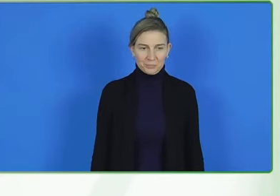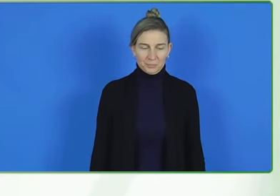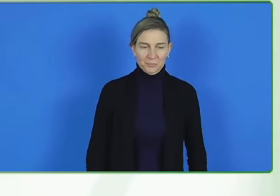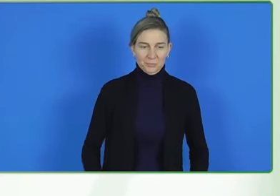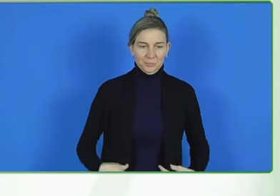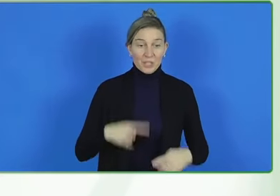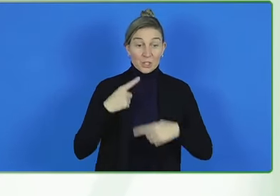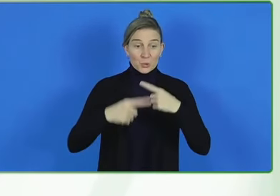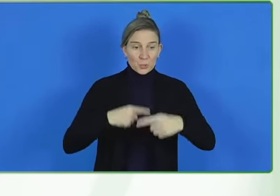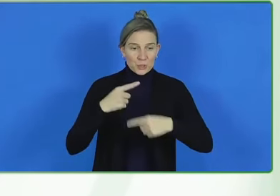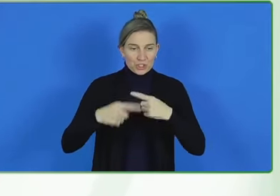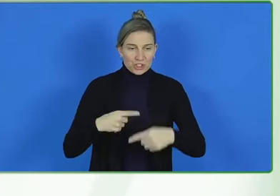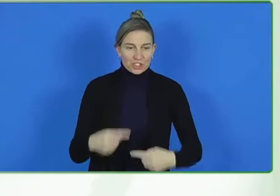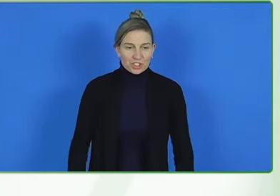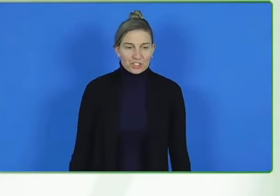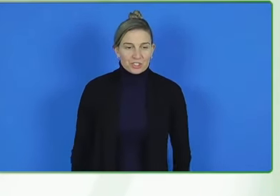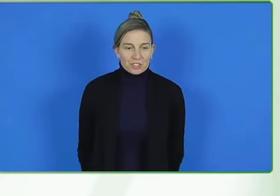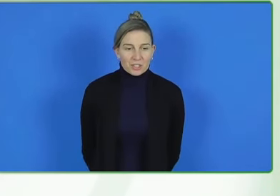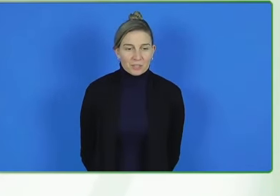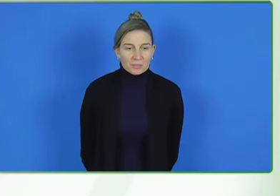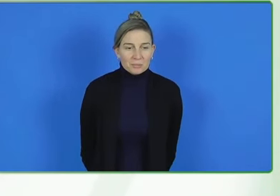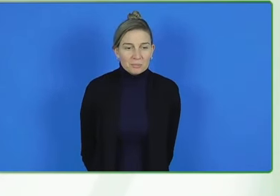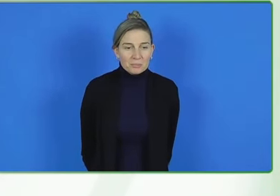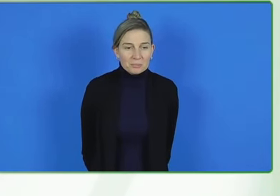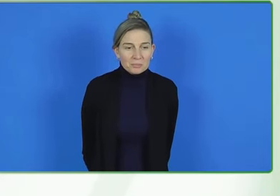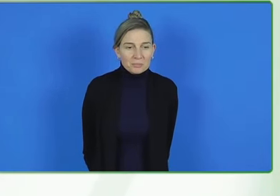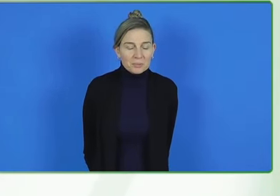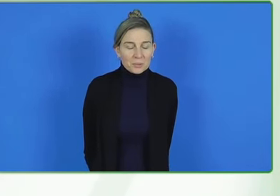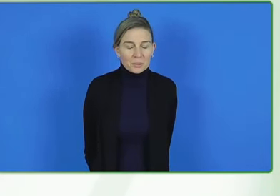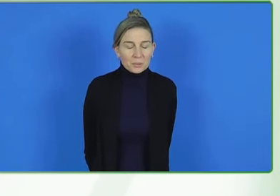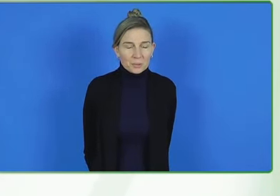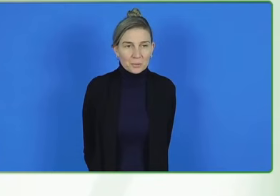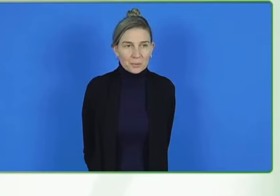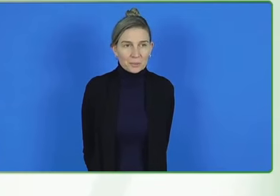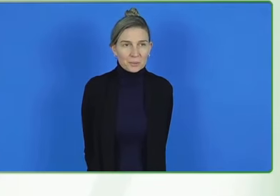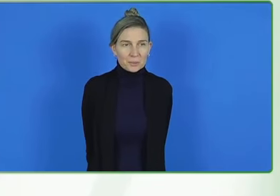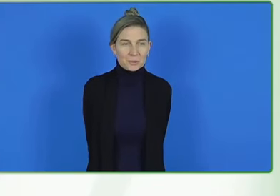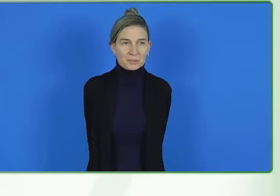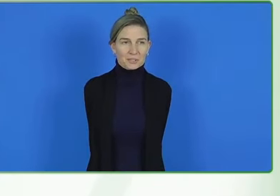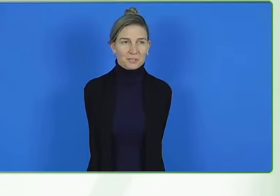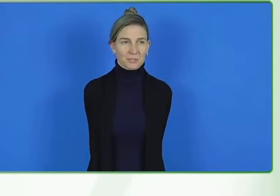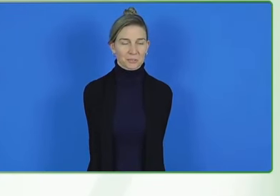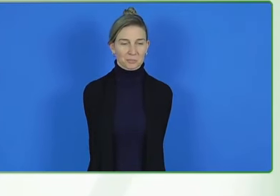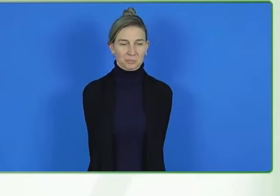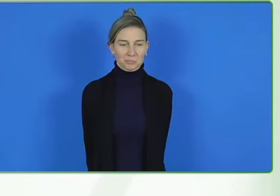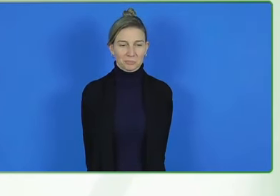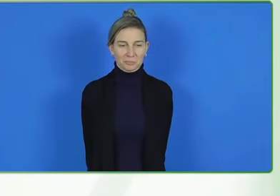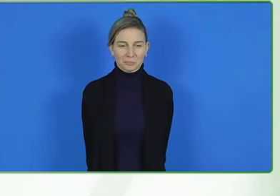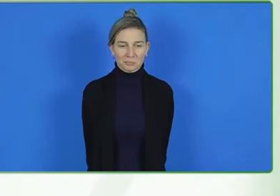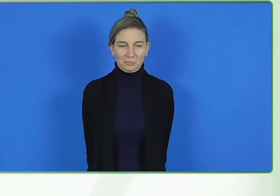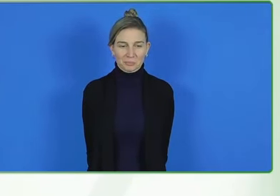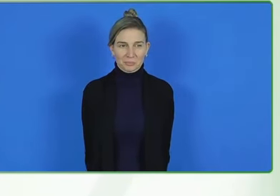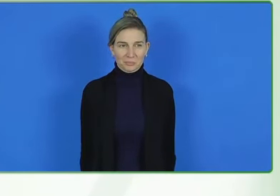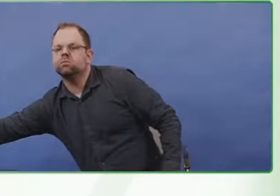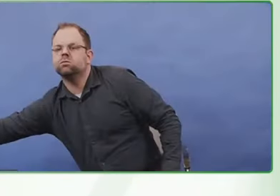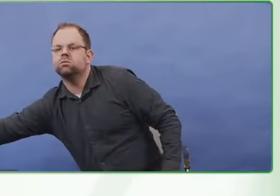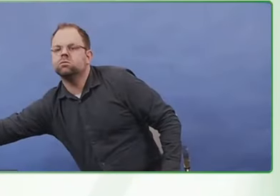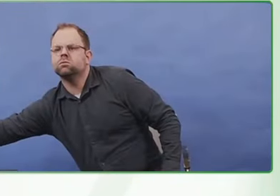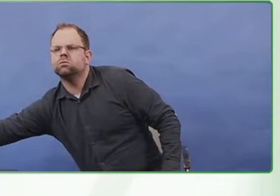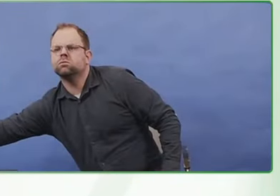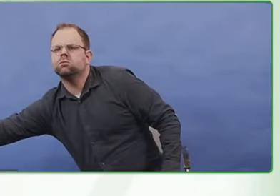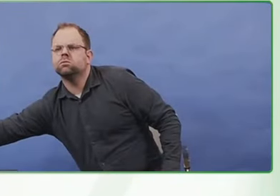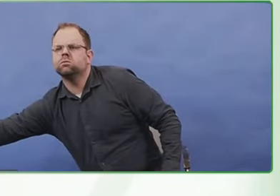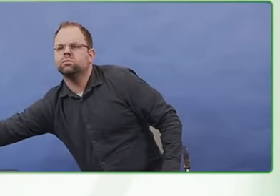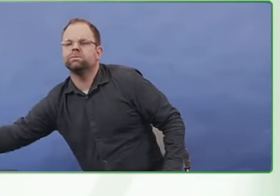time, and we do like to ask lots of questions, so it's great to be complimented that I'm relatively on time. So we will ask one question towards the end of